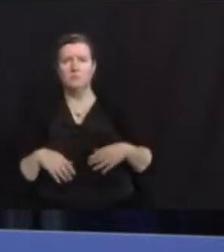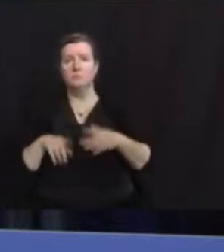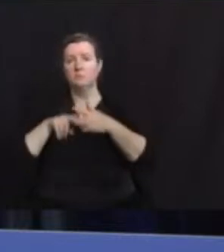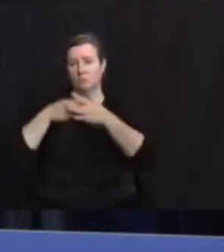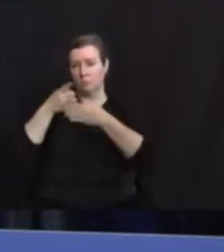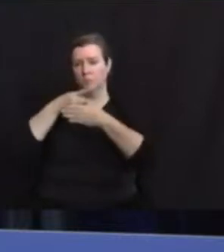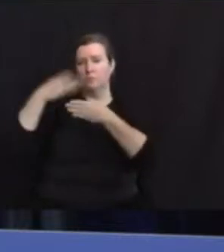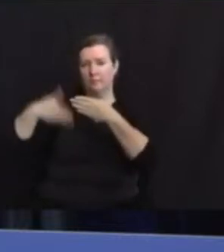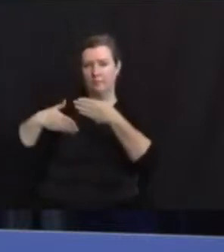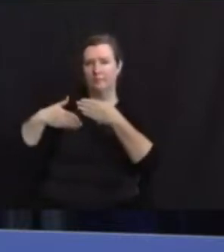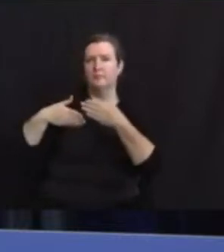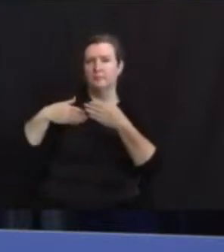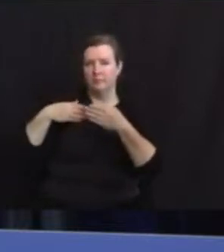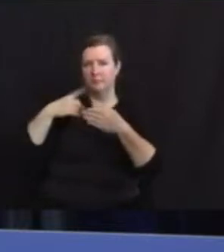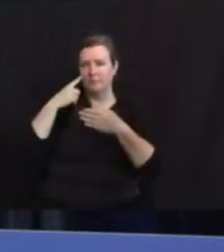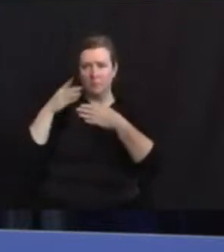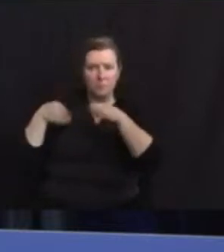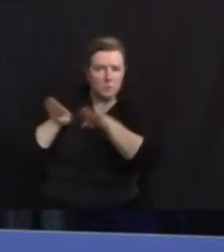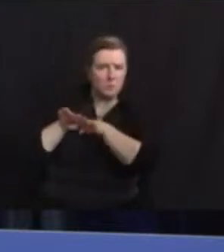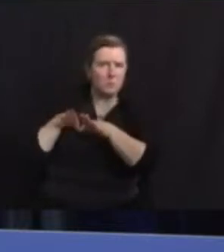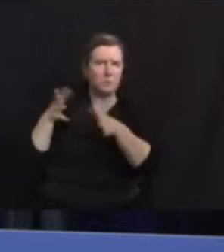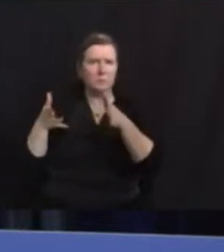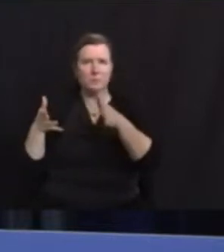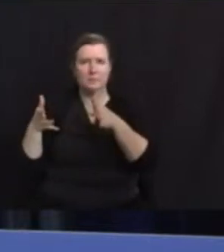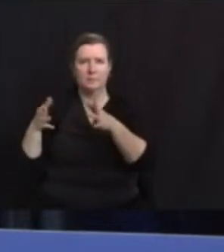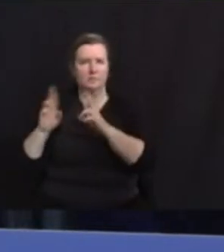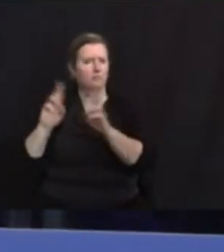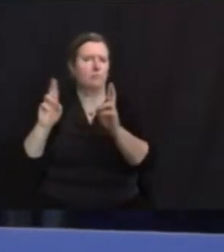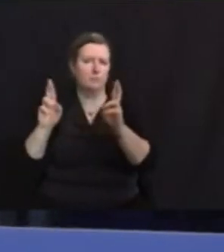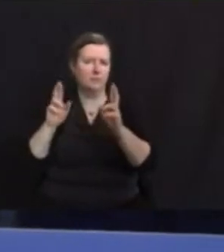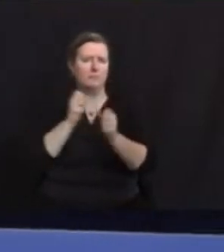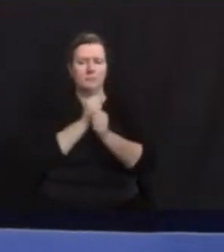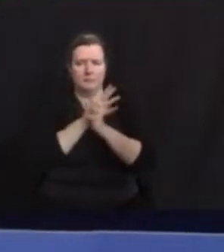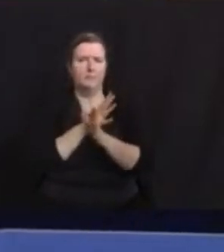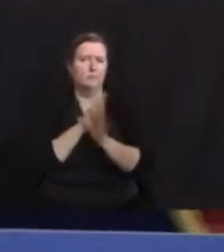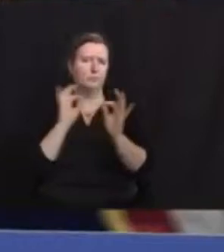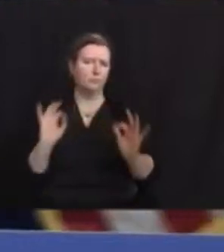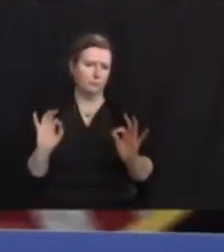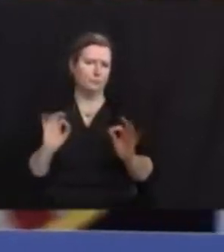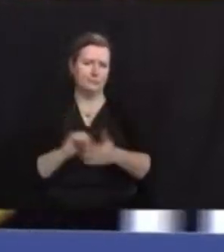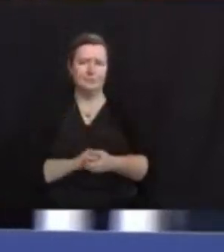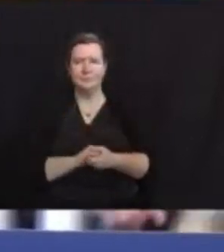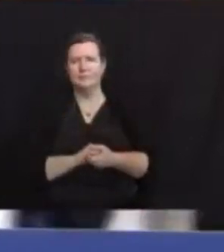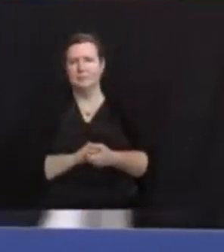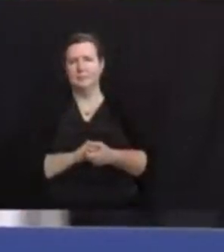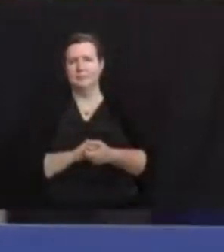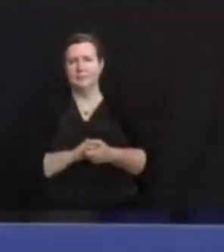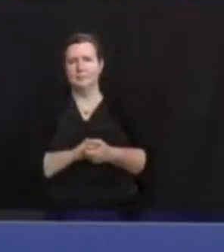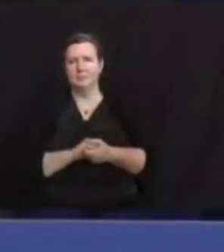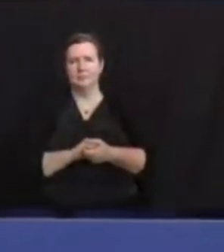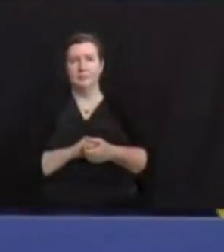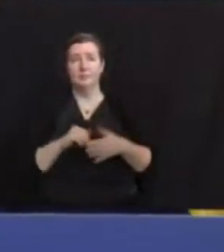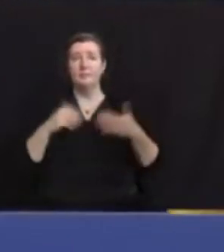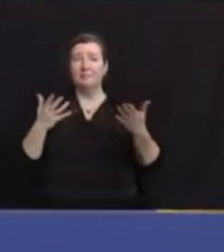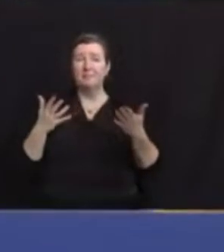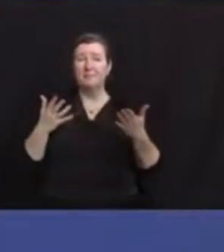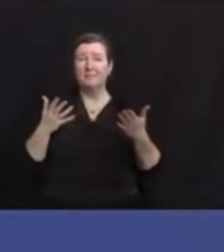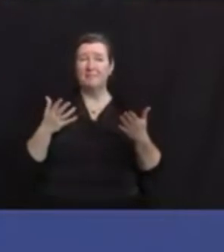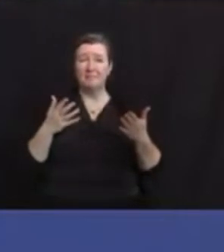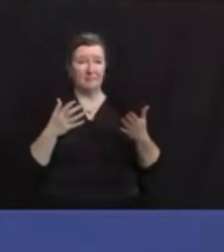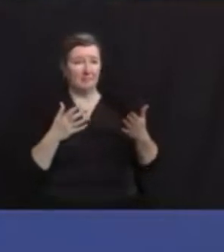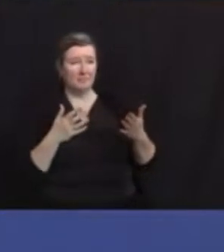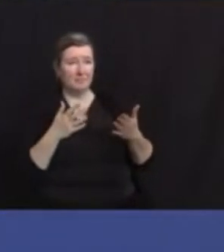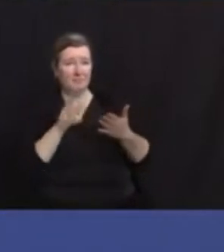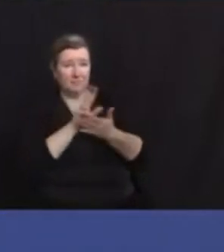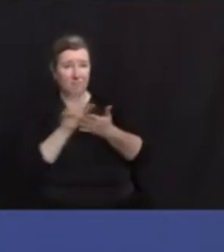and had a plan of how to get it done this week. I can't promise you down by X leads to Y, but if the numbers keep going down, there's